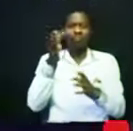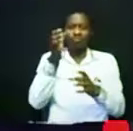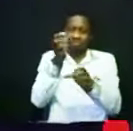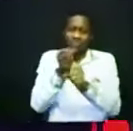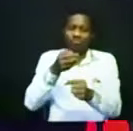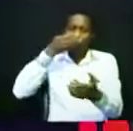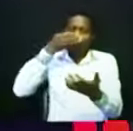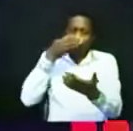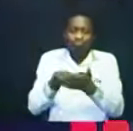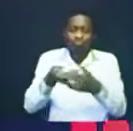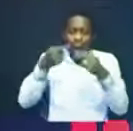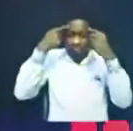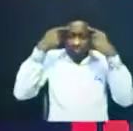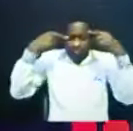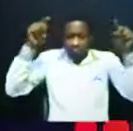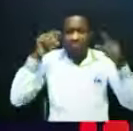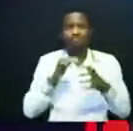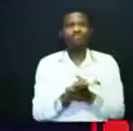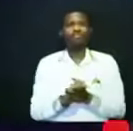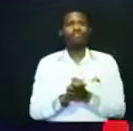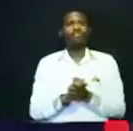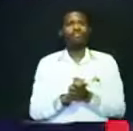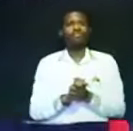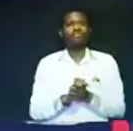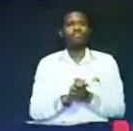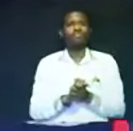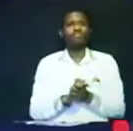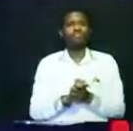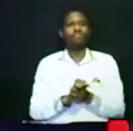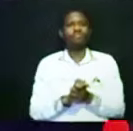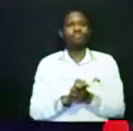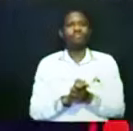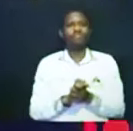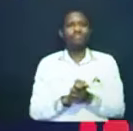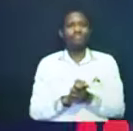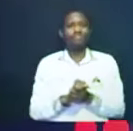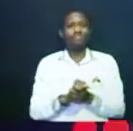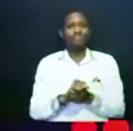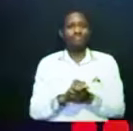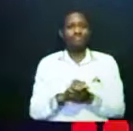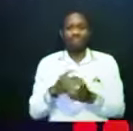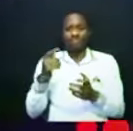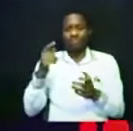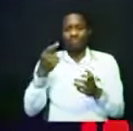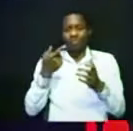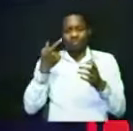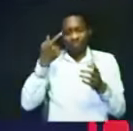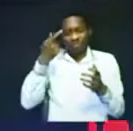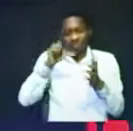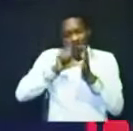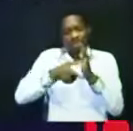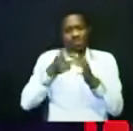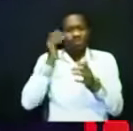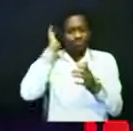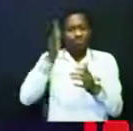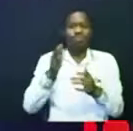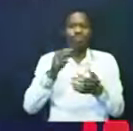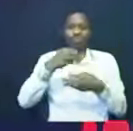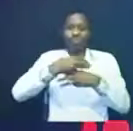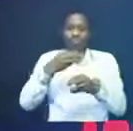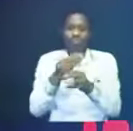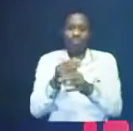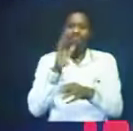do ye? For then thou shalt make thy way prosperous, then thou shalt have